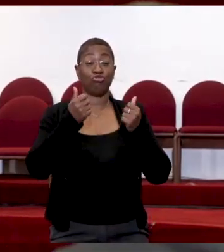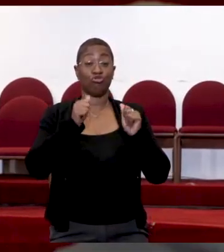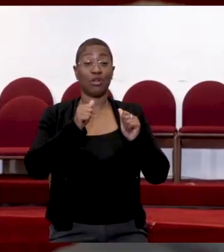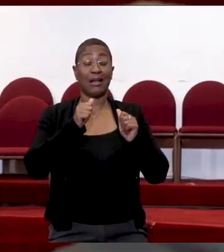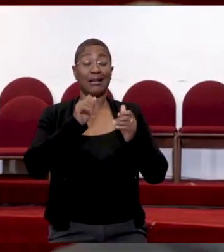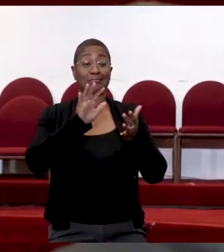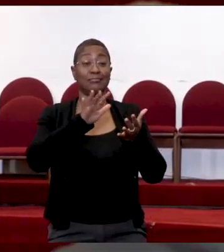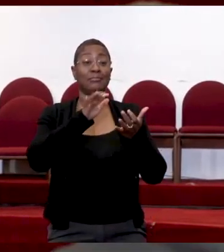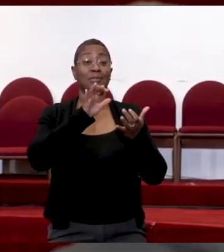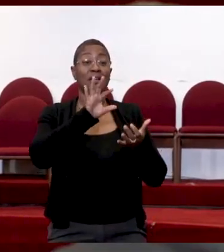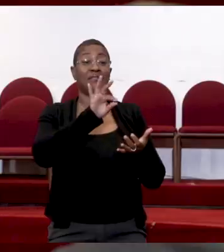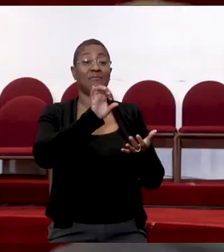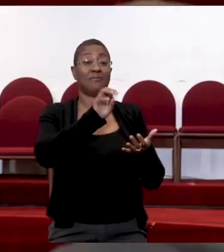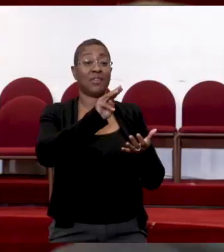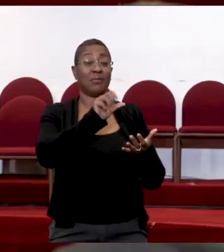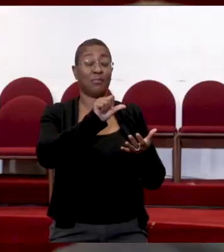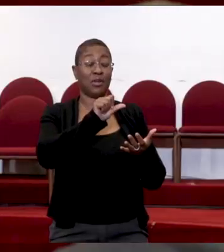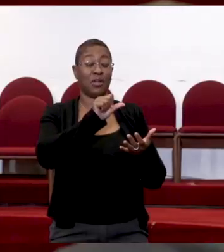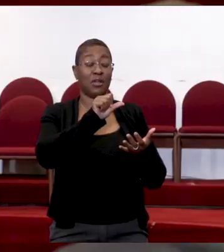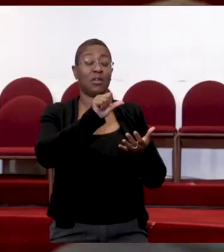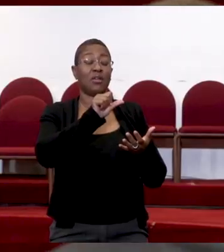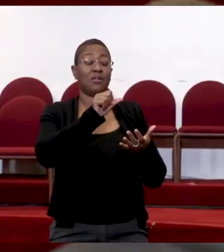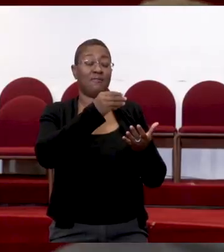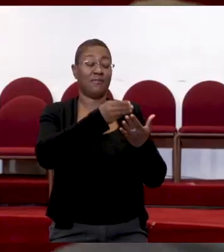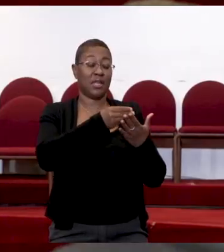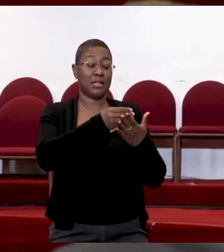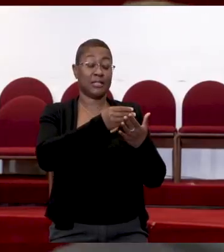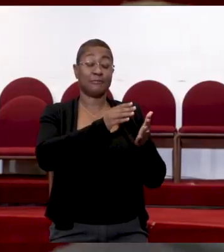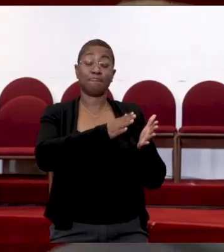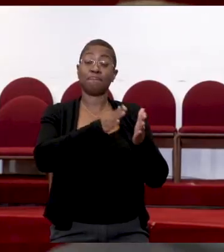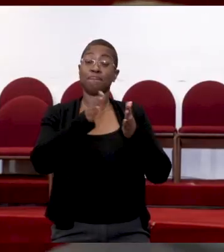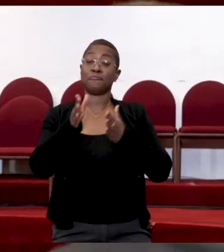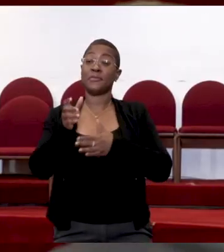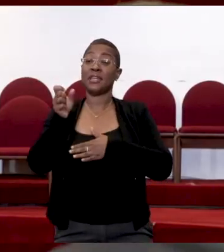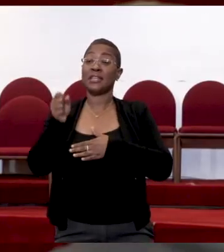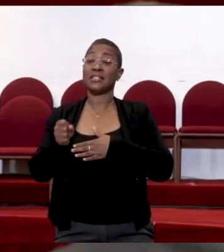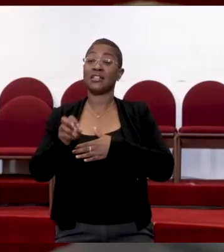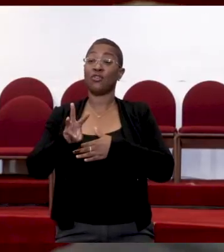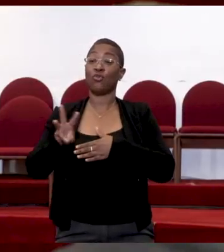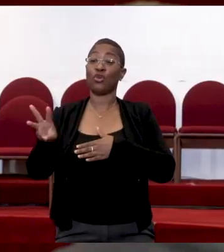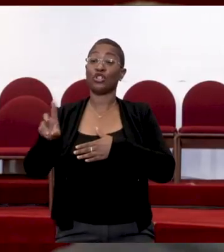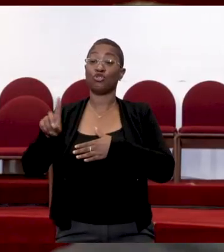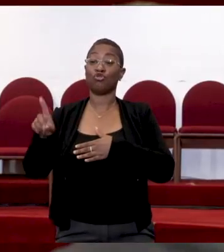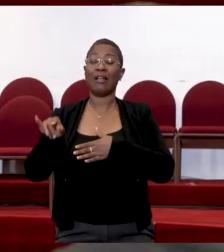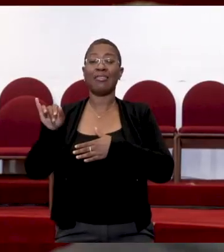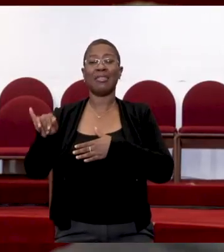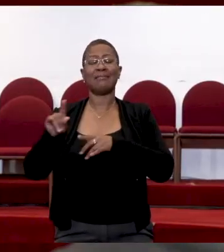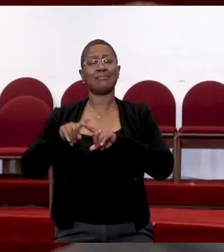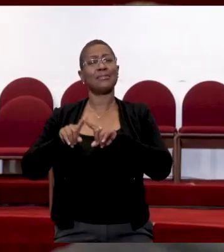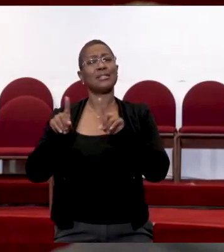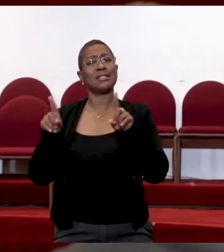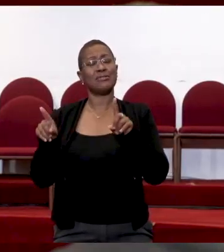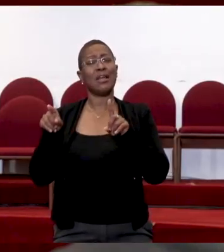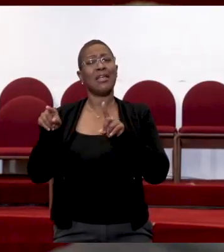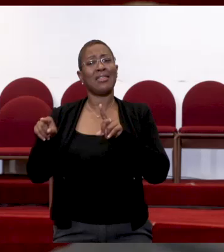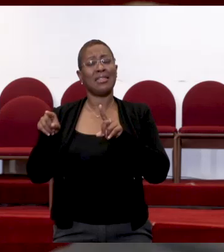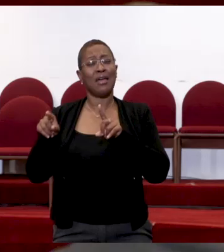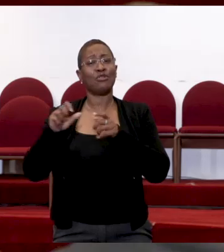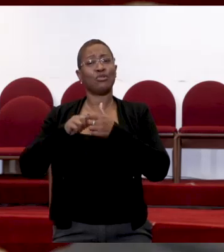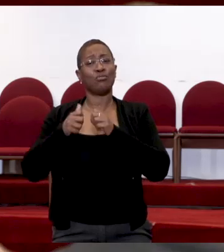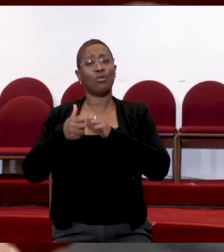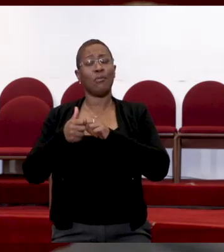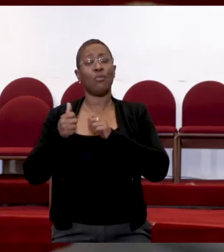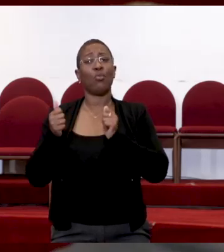Southwest Detroit was a failure of DWSD and the Great Lakes Water Authority, where there was no storm, the sewer